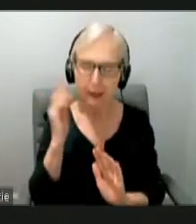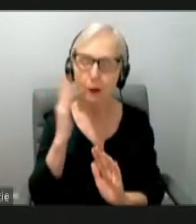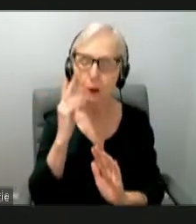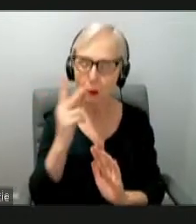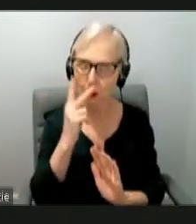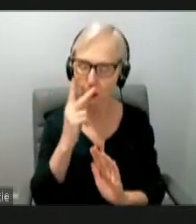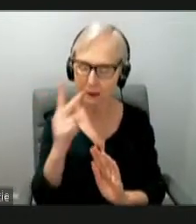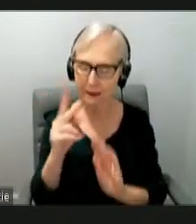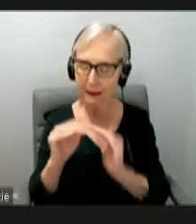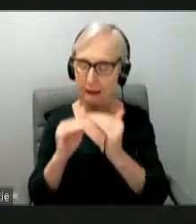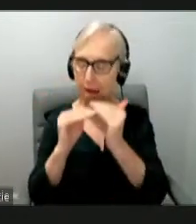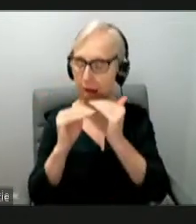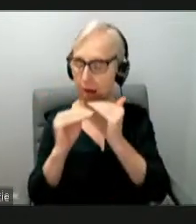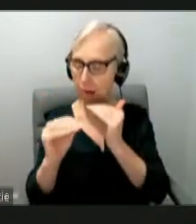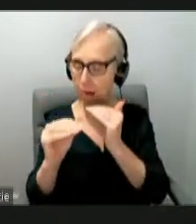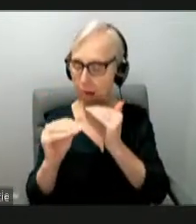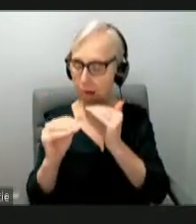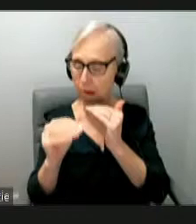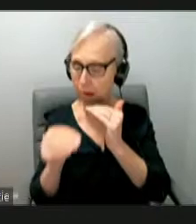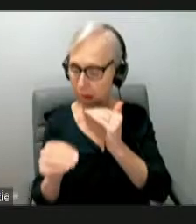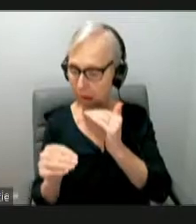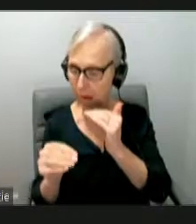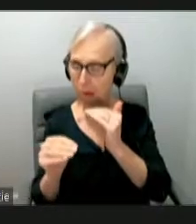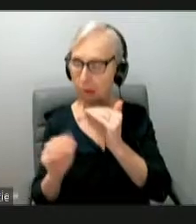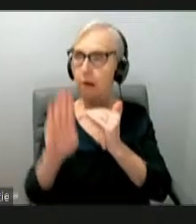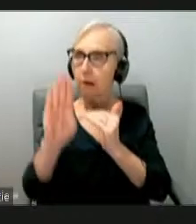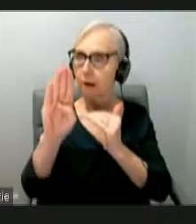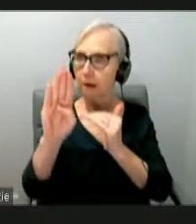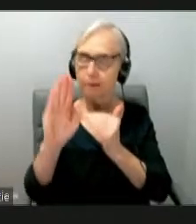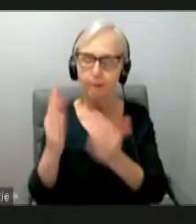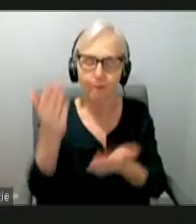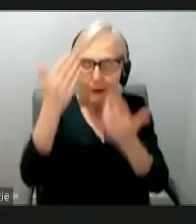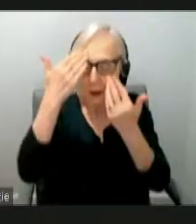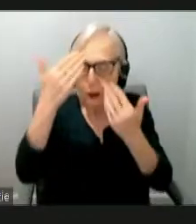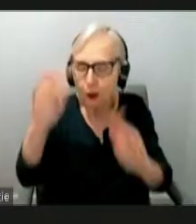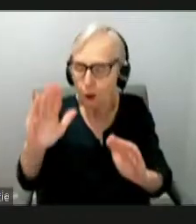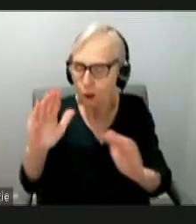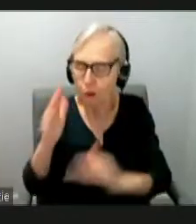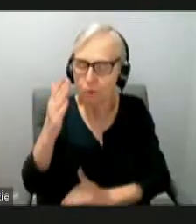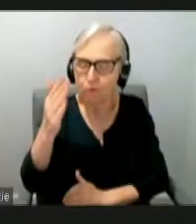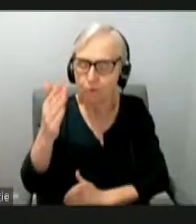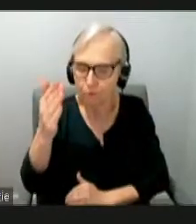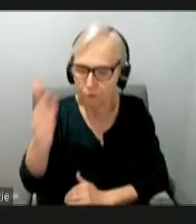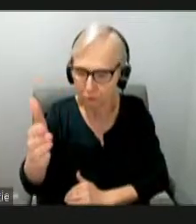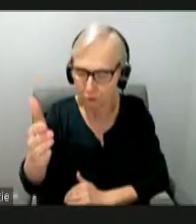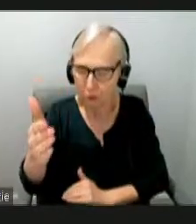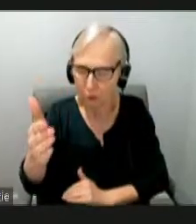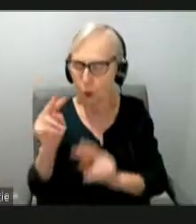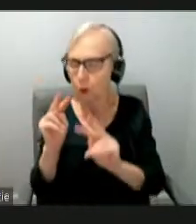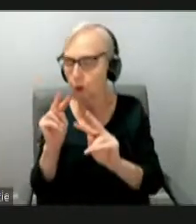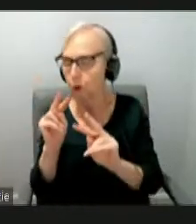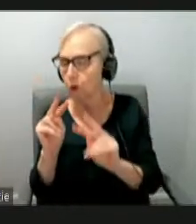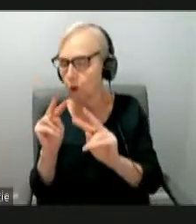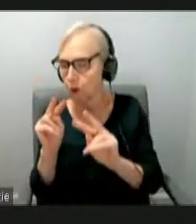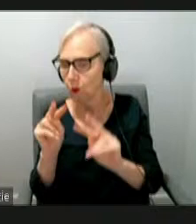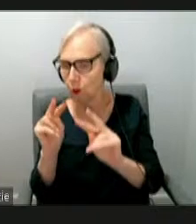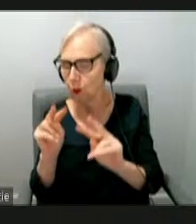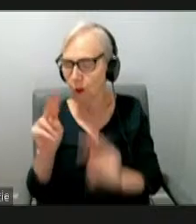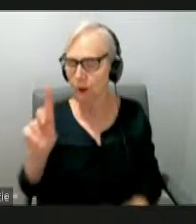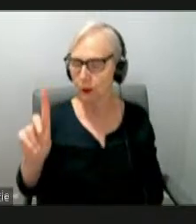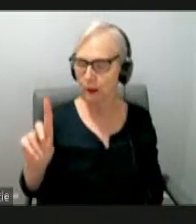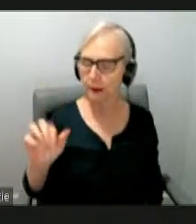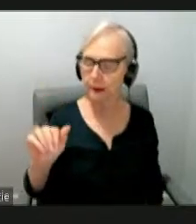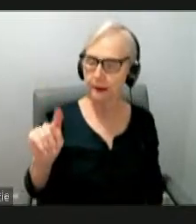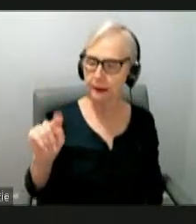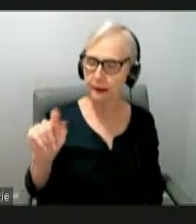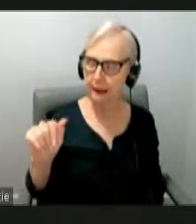a plateau, see a decline, or potentially see an increase once again in cases. So we are certainly going to be watching this data closely